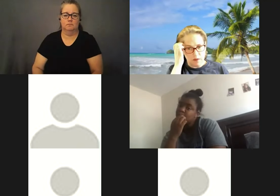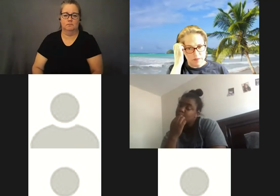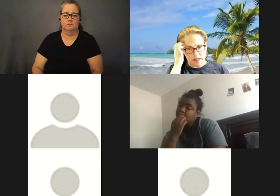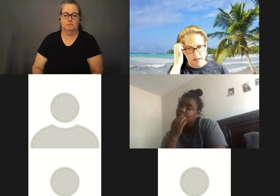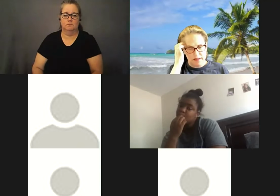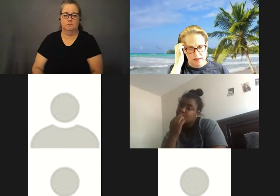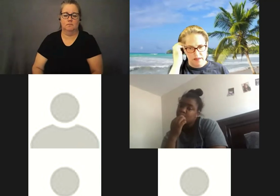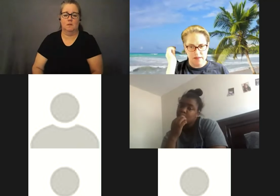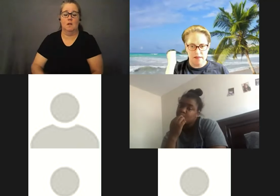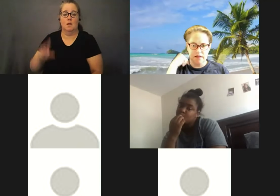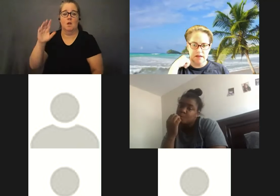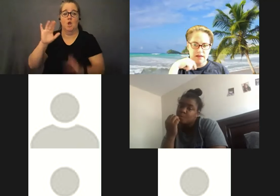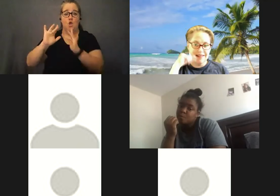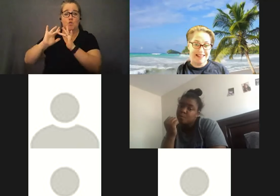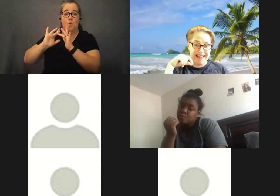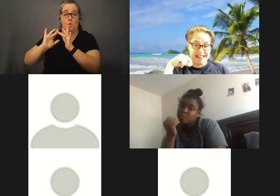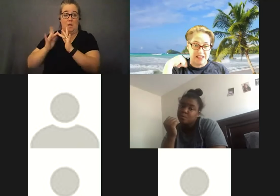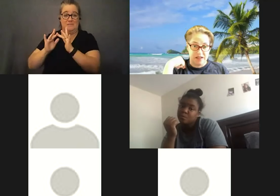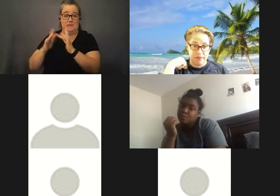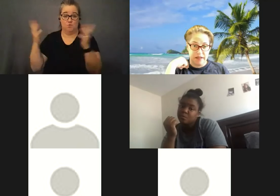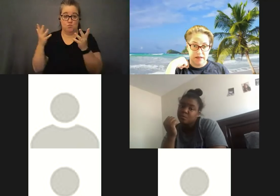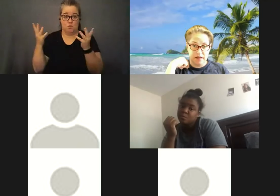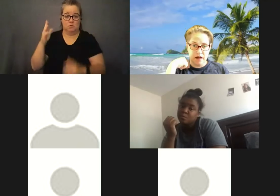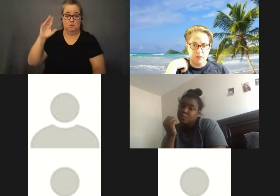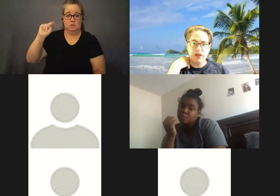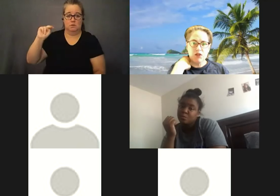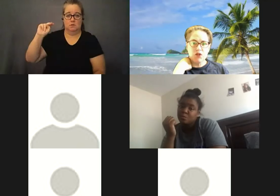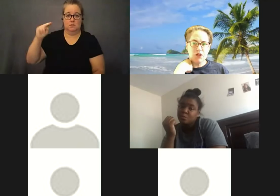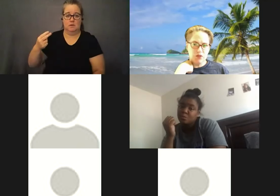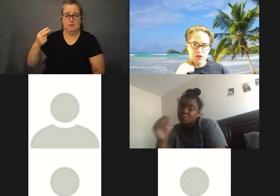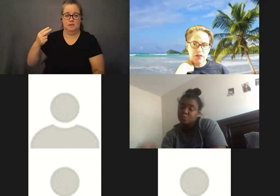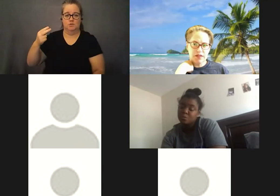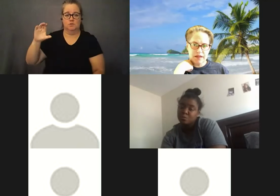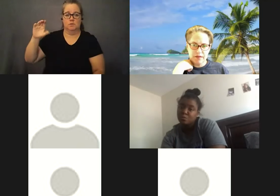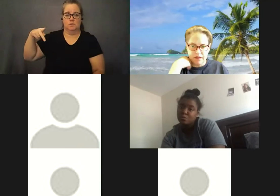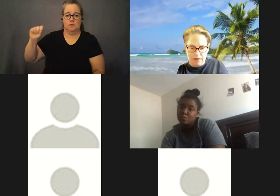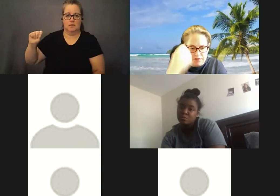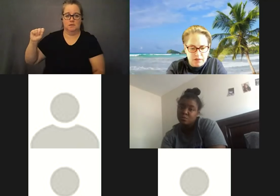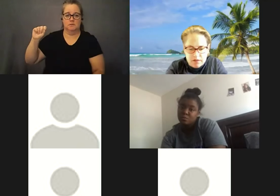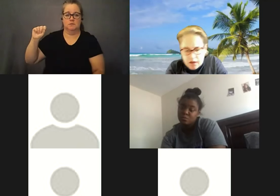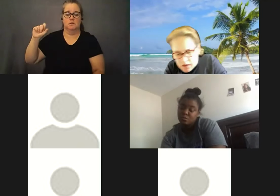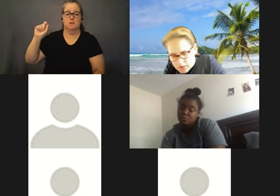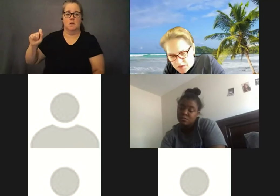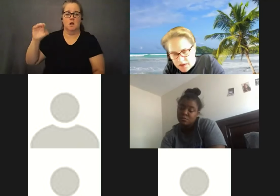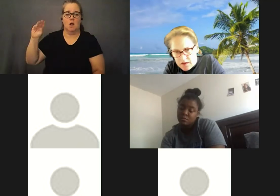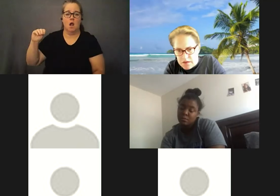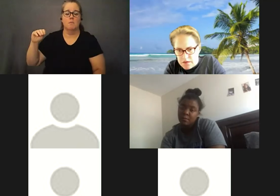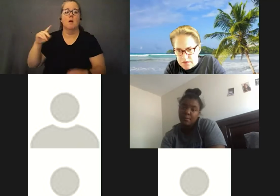And the website is, it's nhcps.com, but you can Google